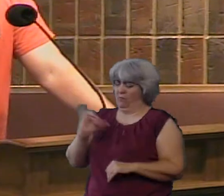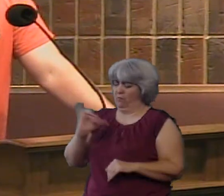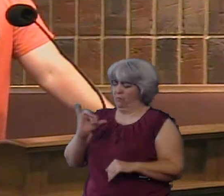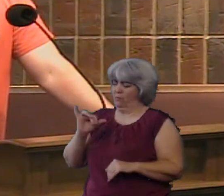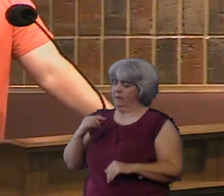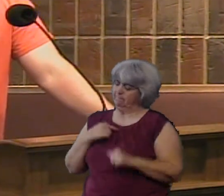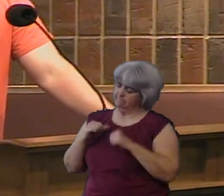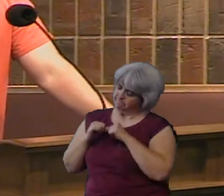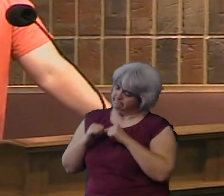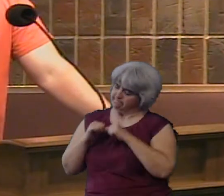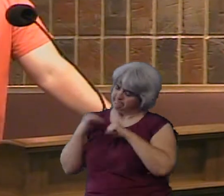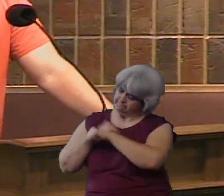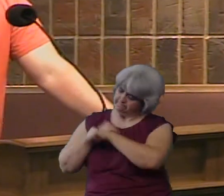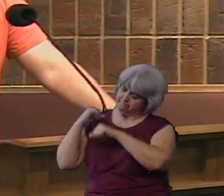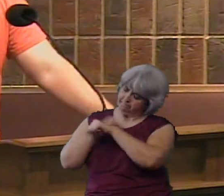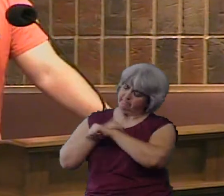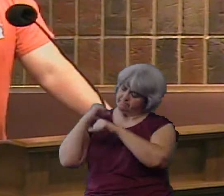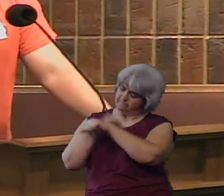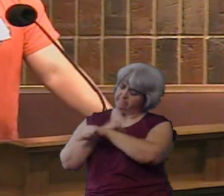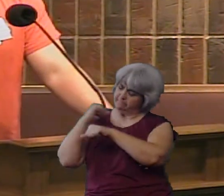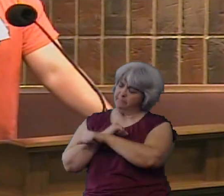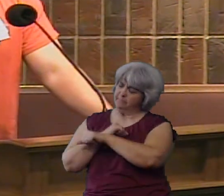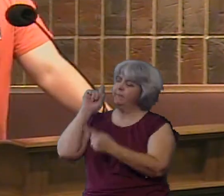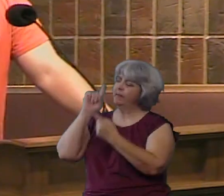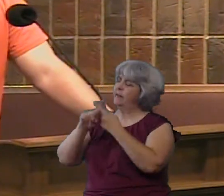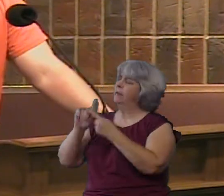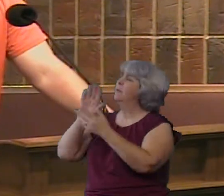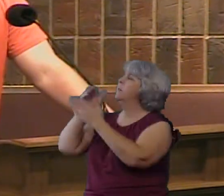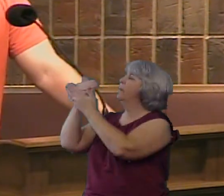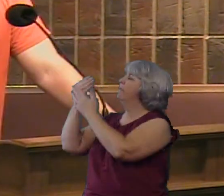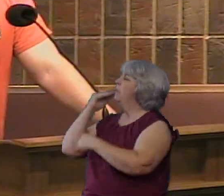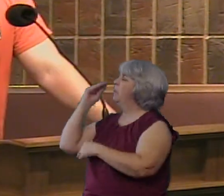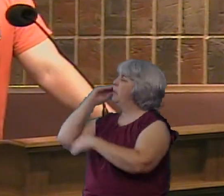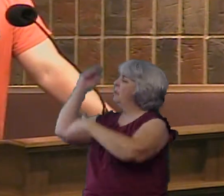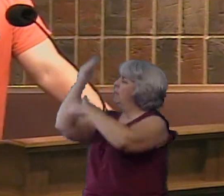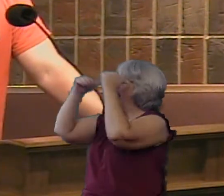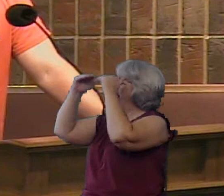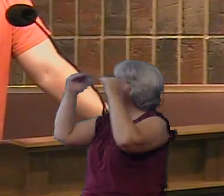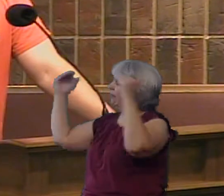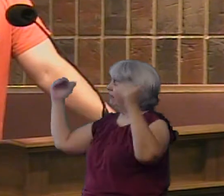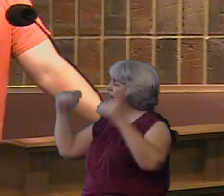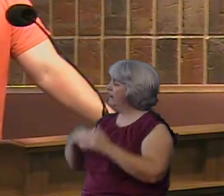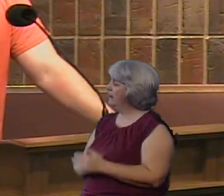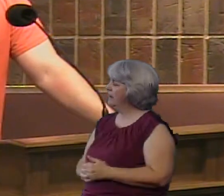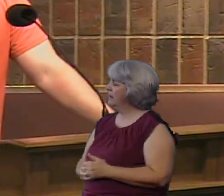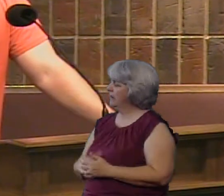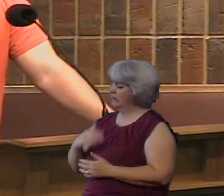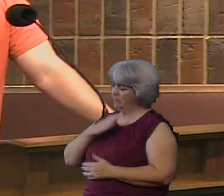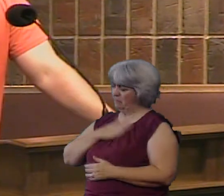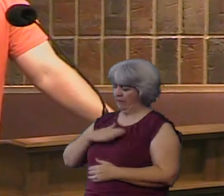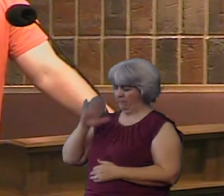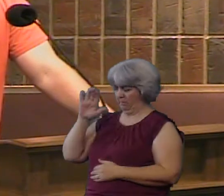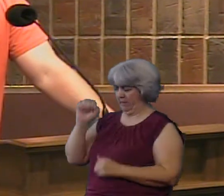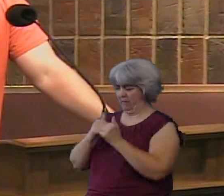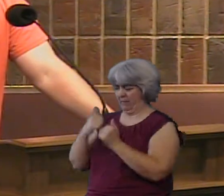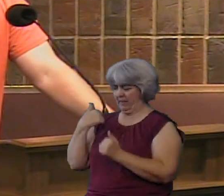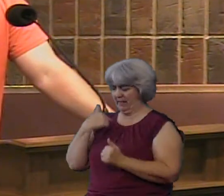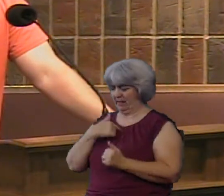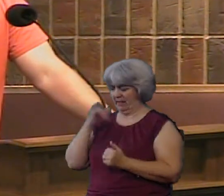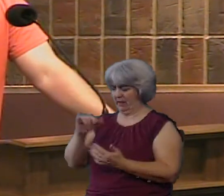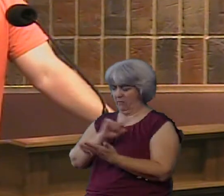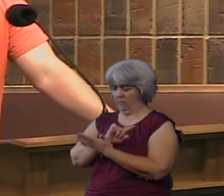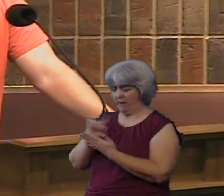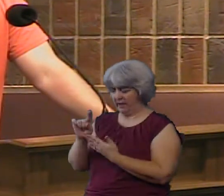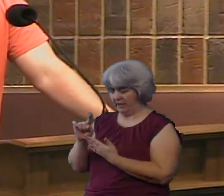continue to fight the good fight until we meet you in heaven one day. And please be with us as we go throughout this week. Help us be